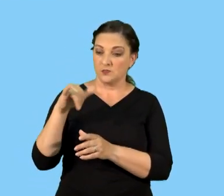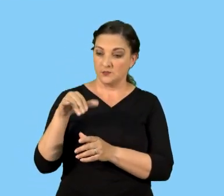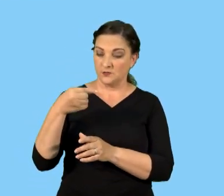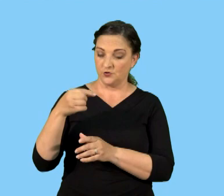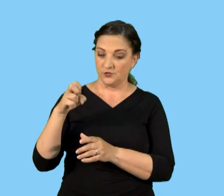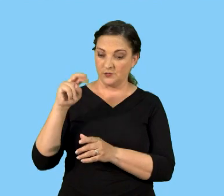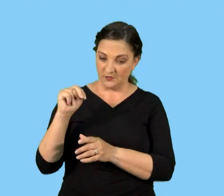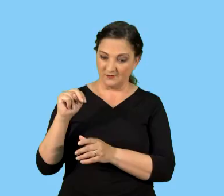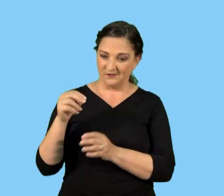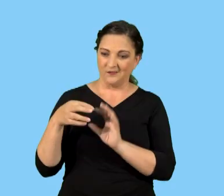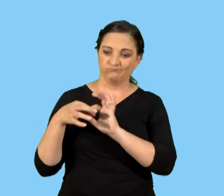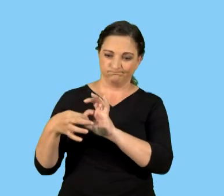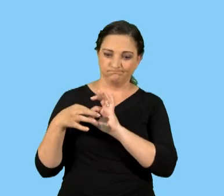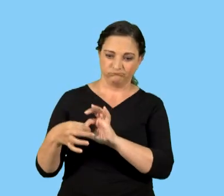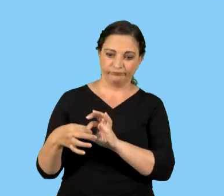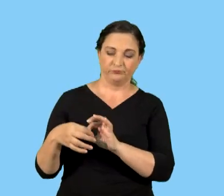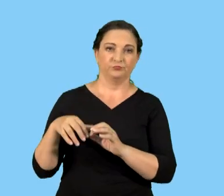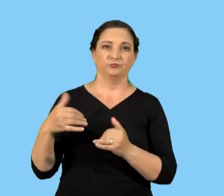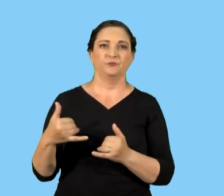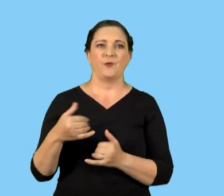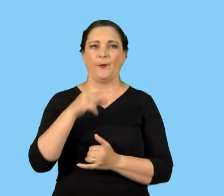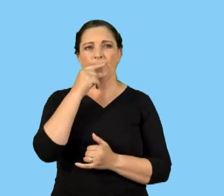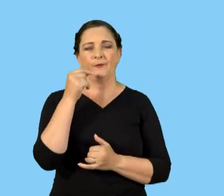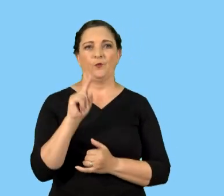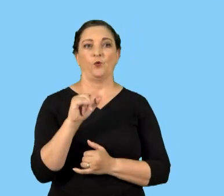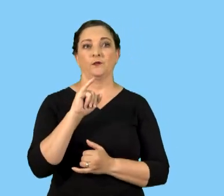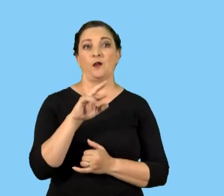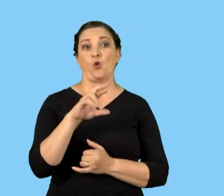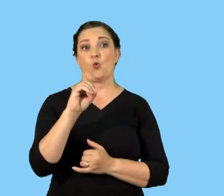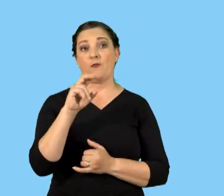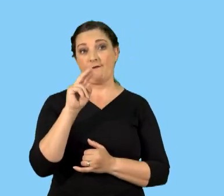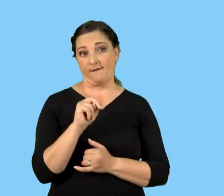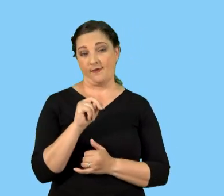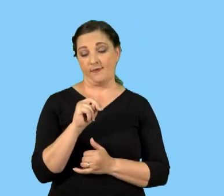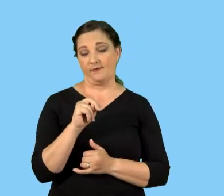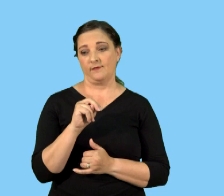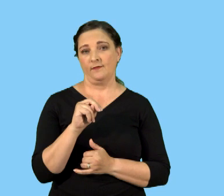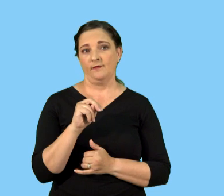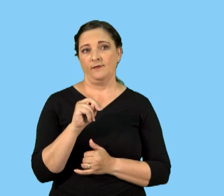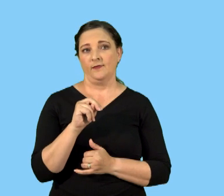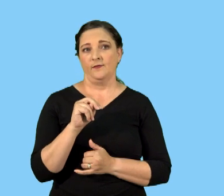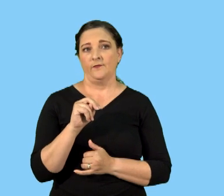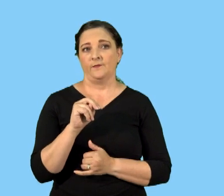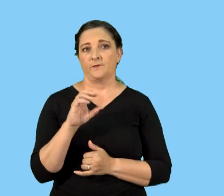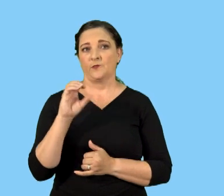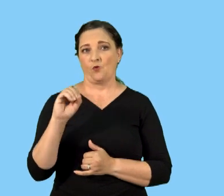iron oxide. So that is going to be iron